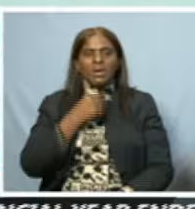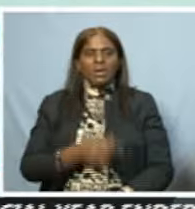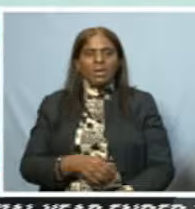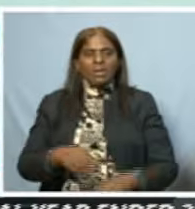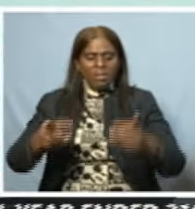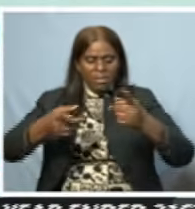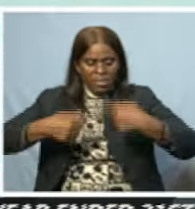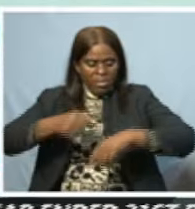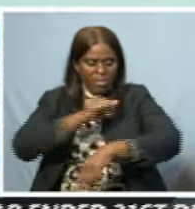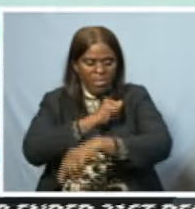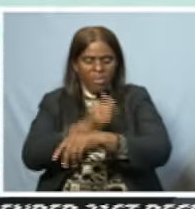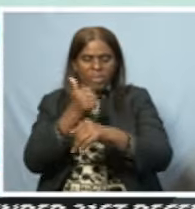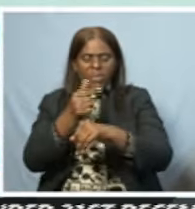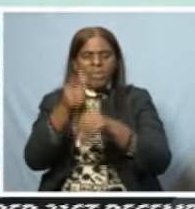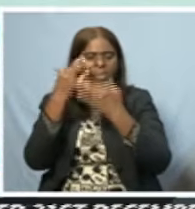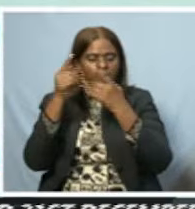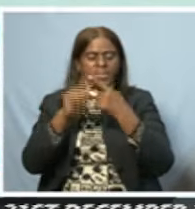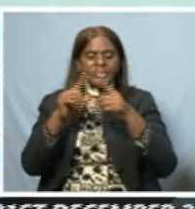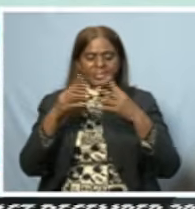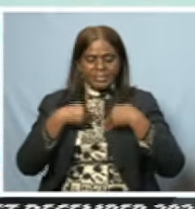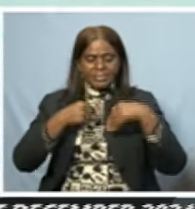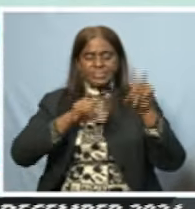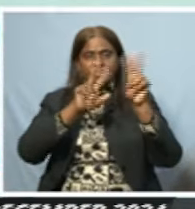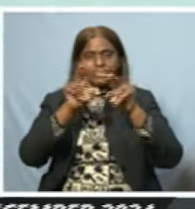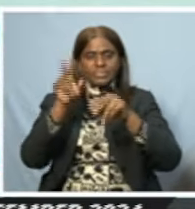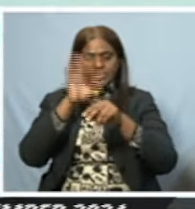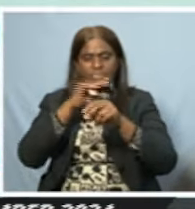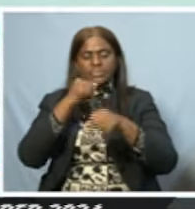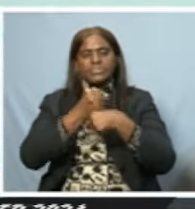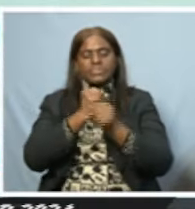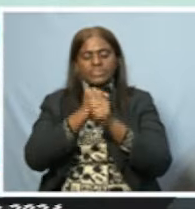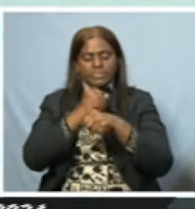The local authority wishes to acknowledge the observation made